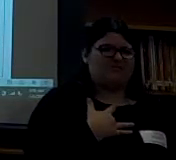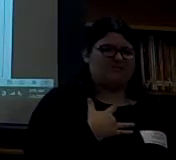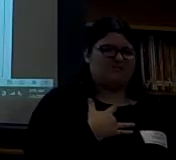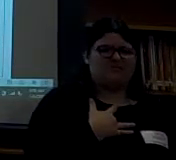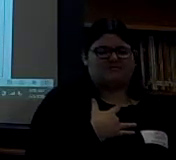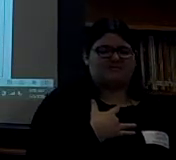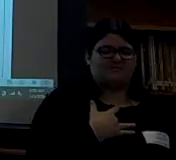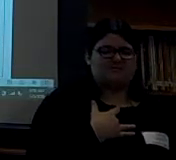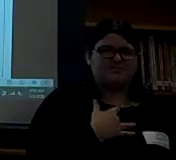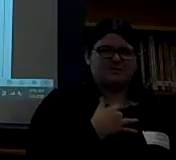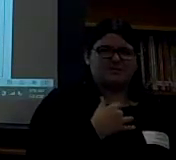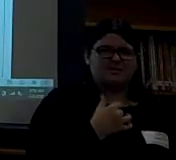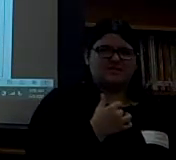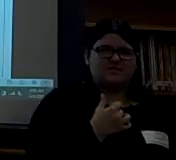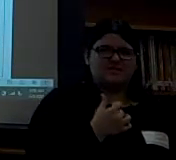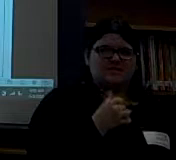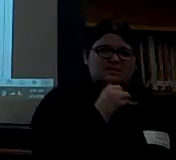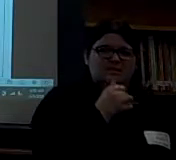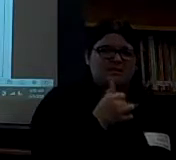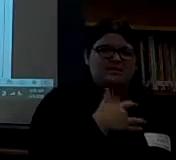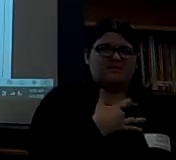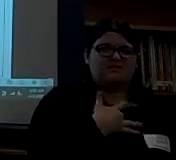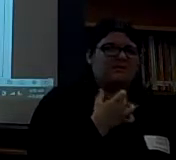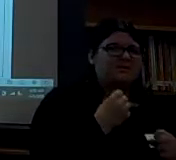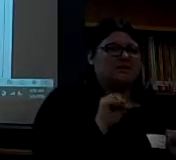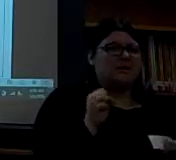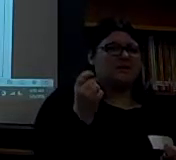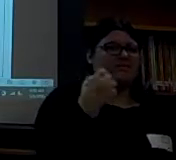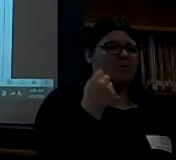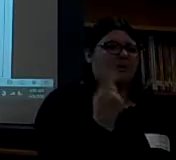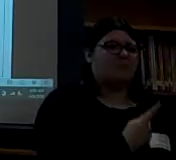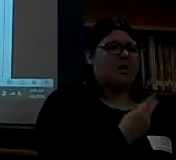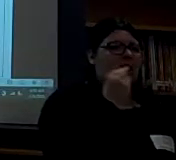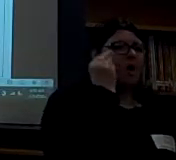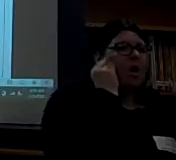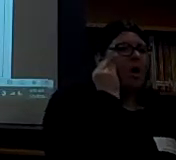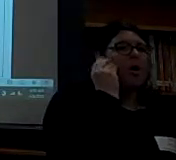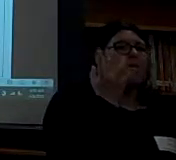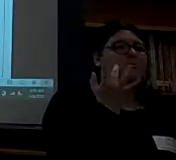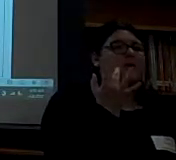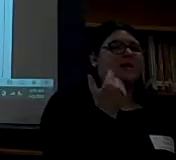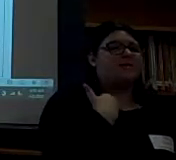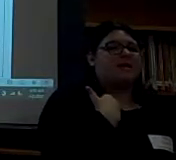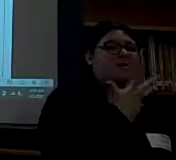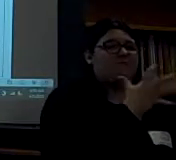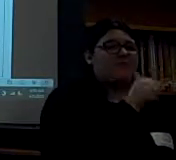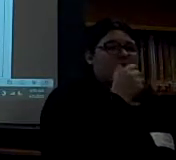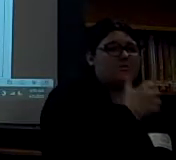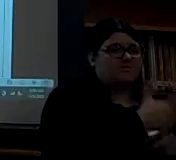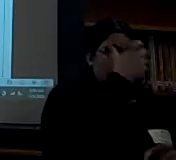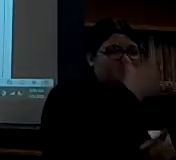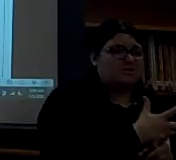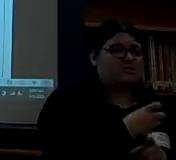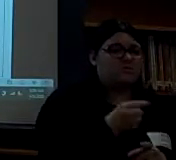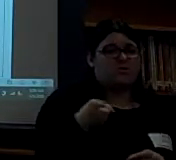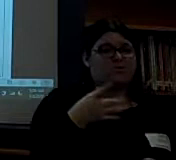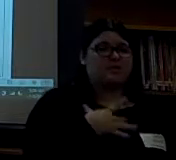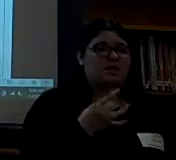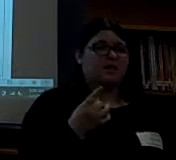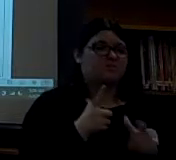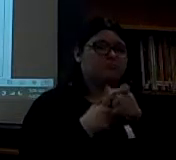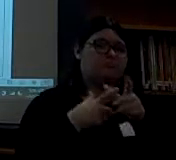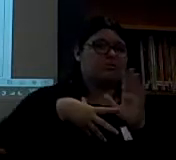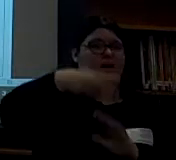that situation, doesn't feel safe coming back. Yes. So that is, if you think about the fight or flight response, that's the flight, right, end of fight or